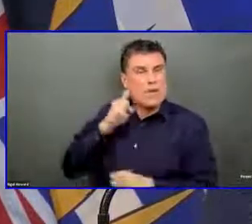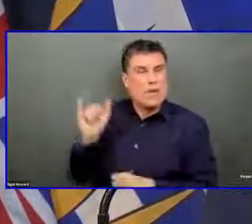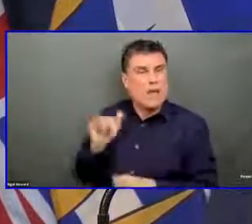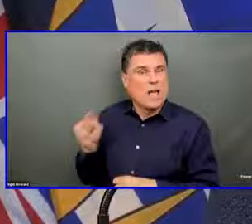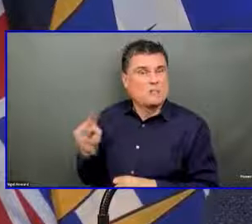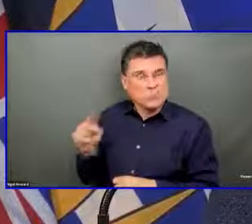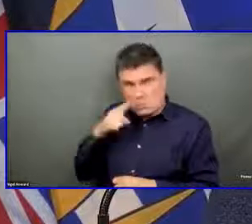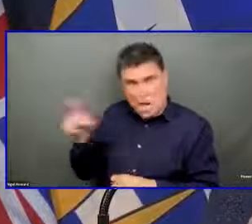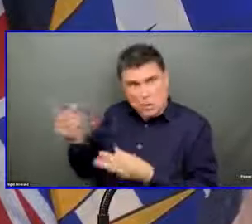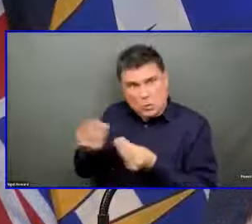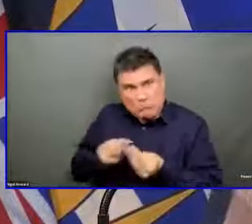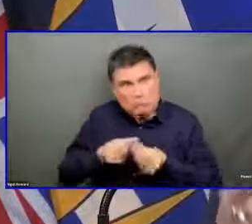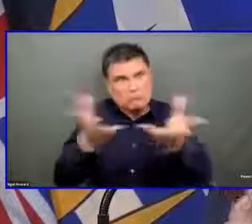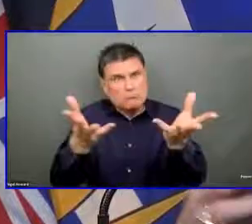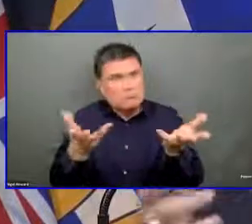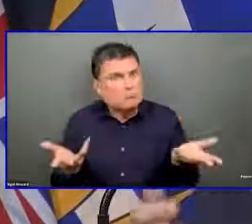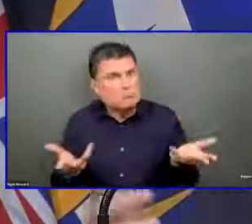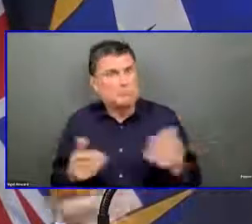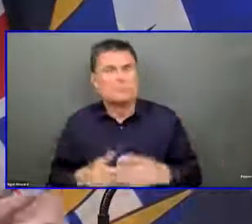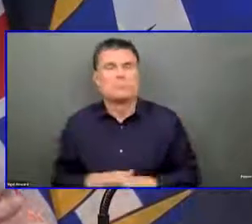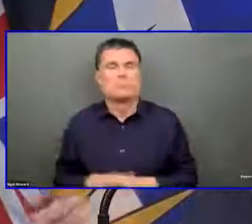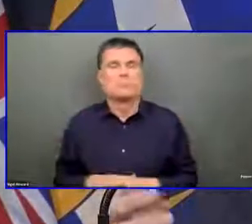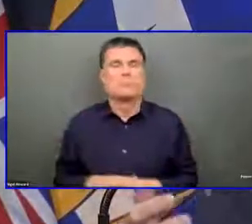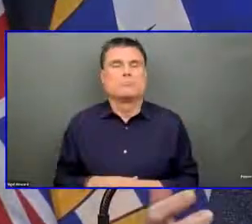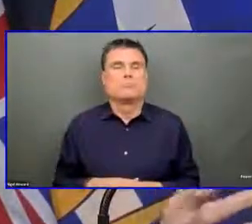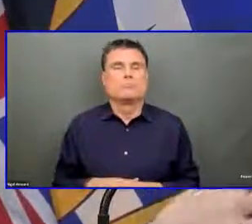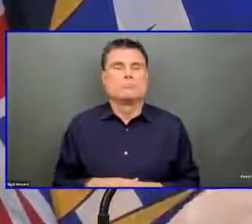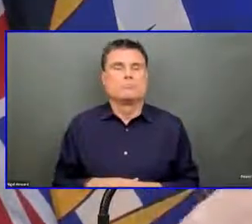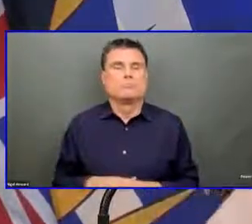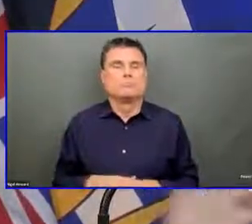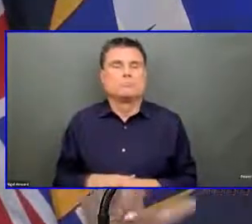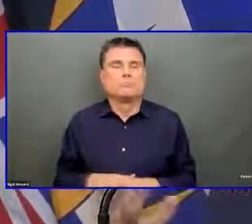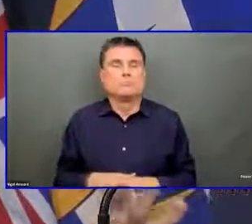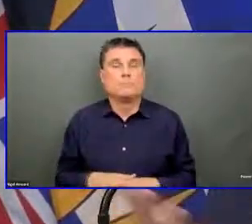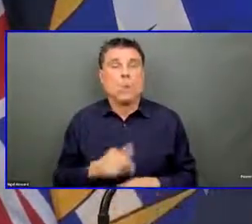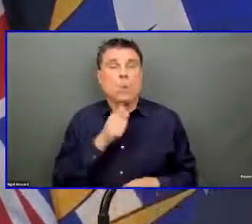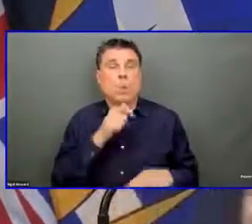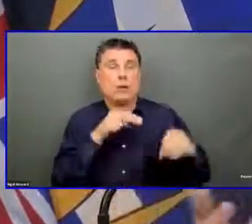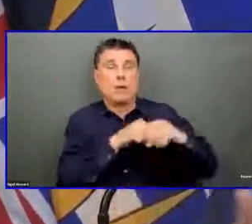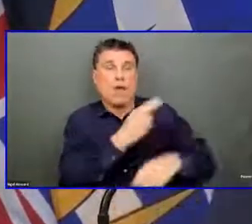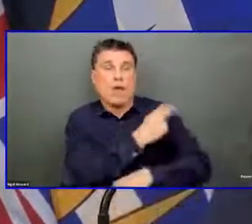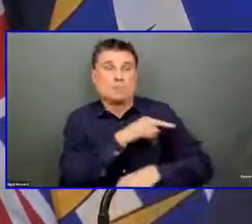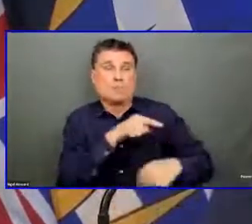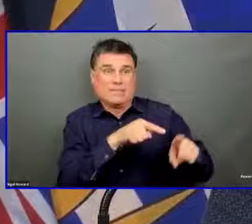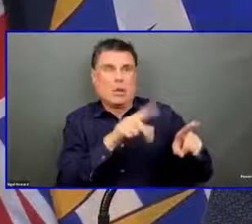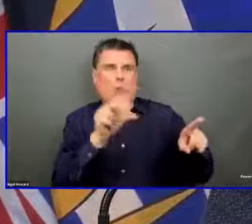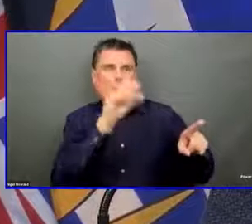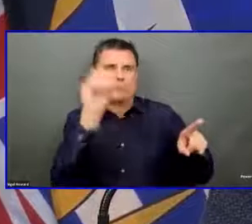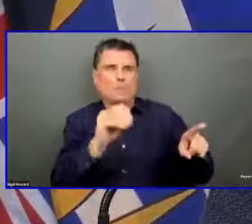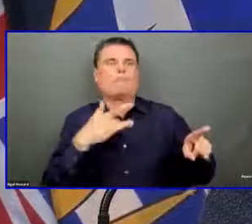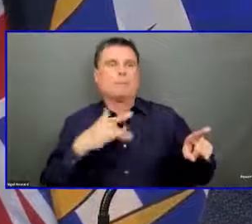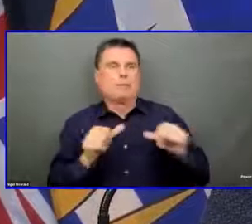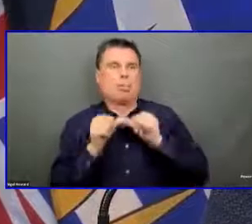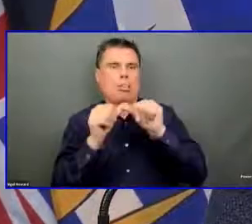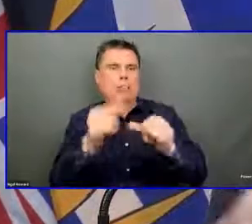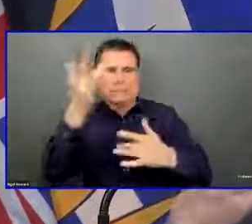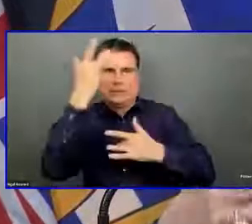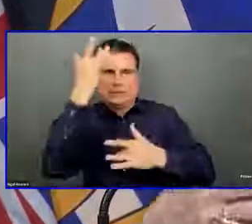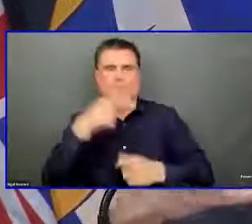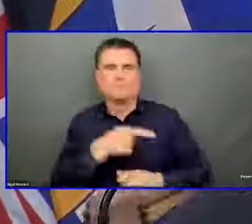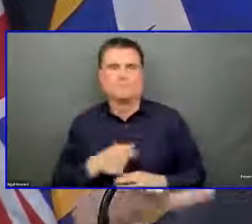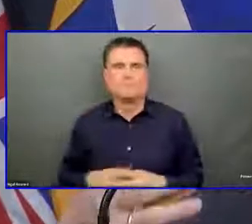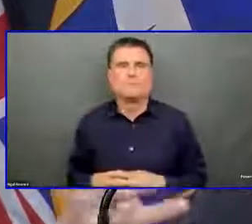we actually, individual clinical histories are not something that I have access to on an ongoing basis. And